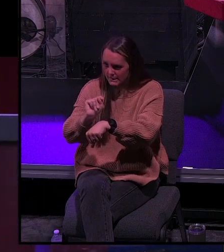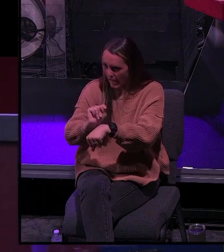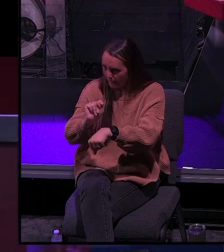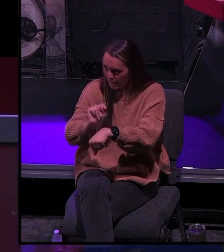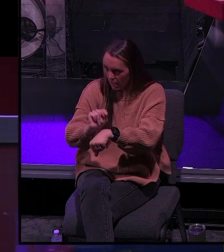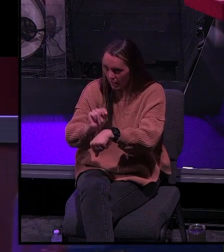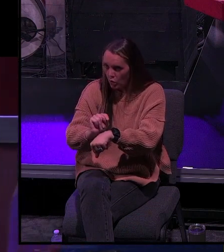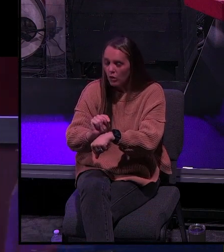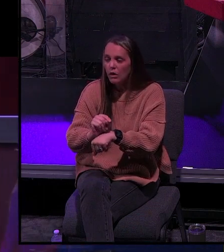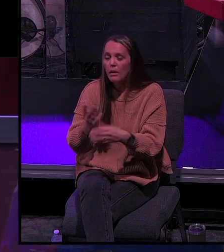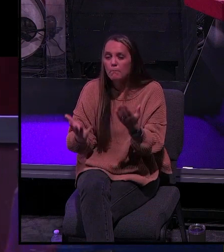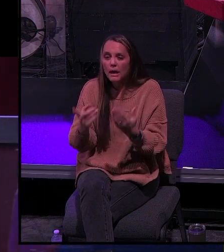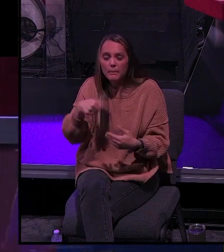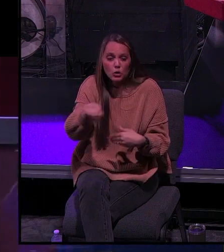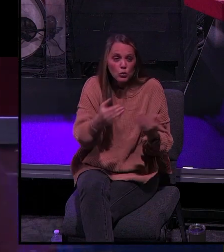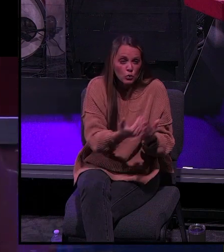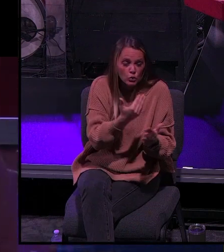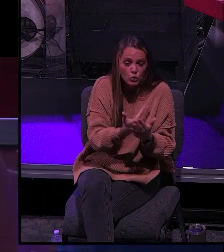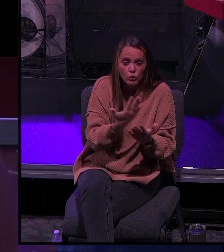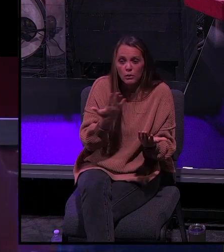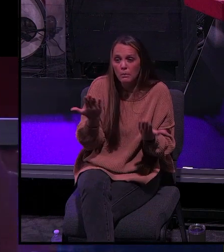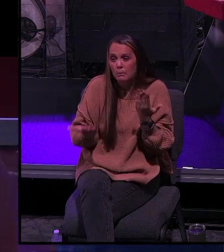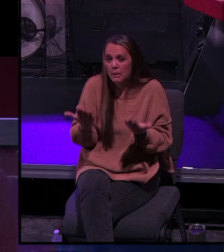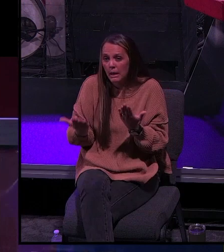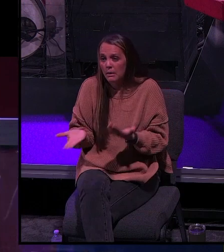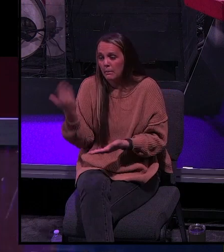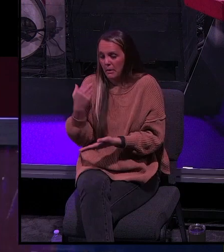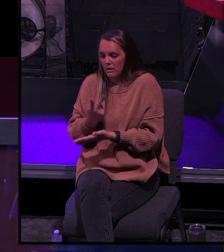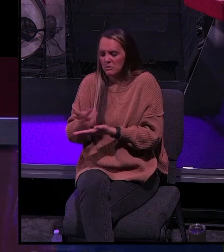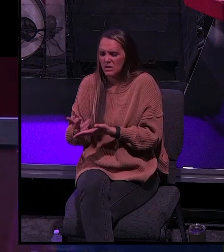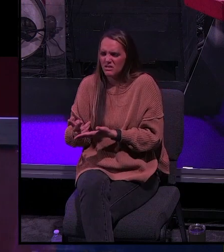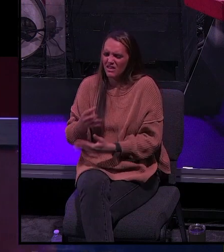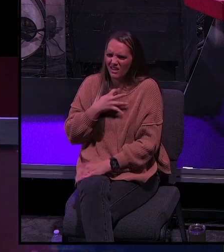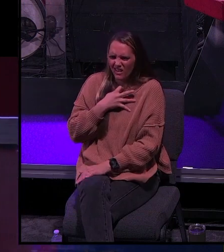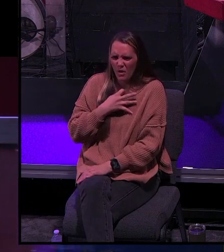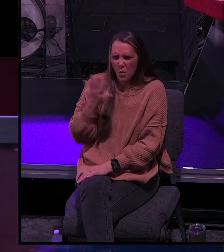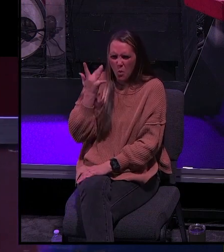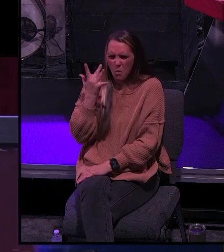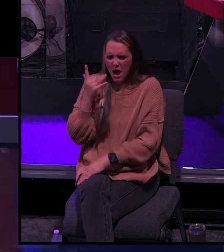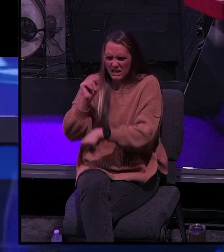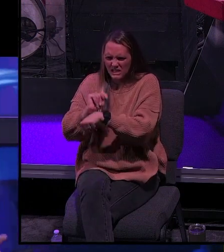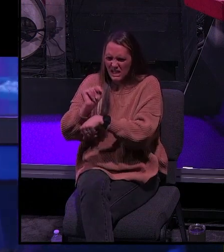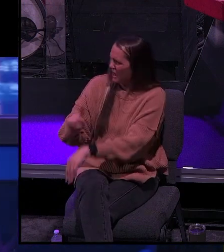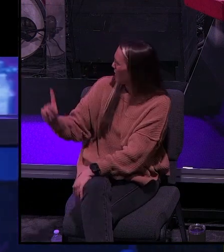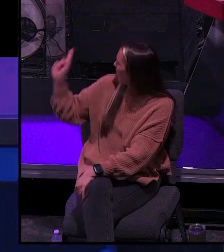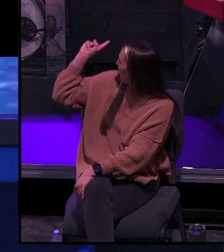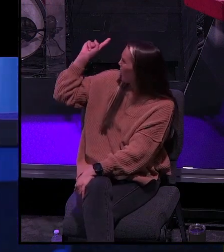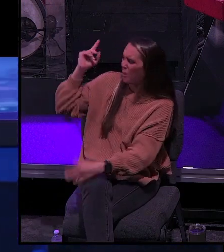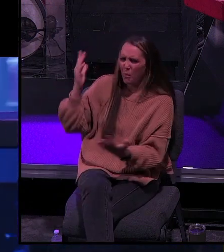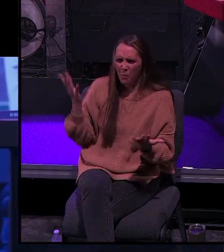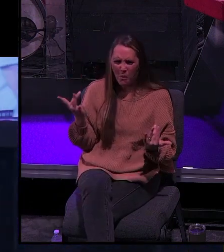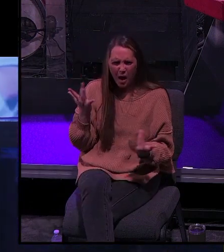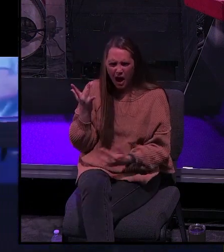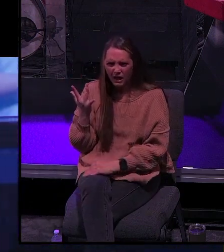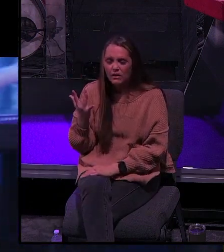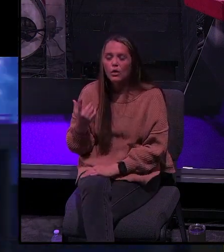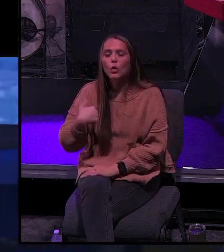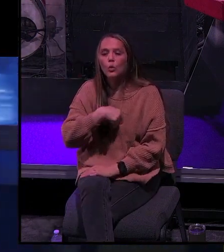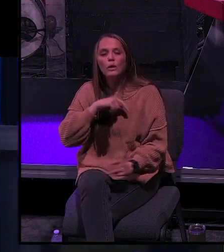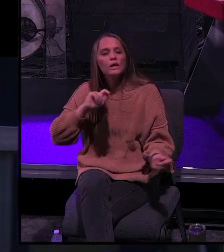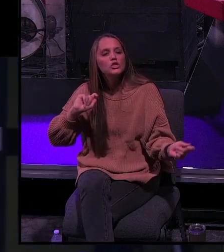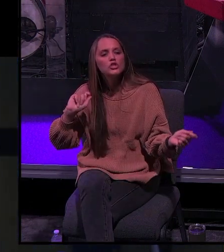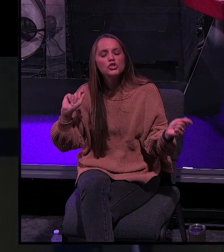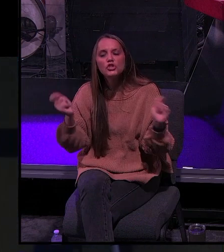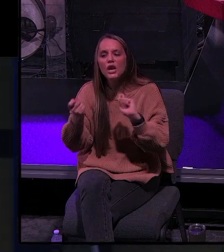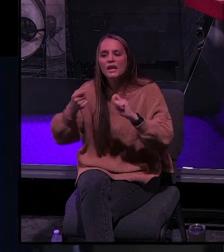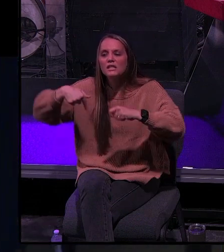just coming in the last couple weeks, you've been wondering, why is this giant tabernacle kind of in the room and why are we in the round? We literally rearranged the room to try